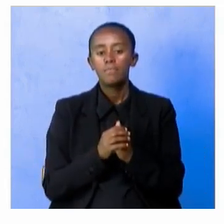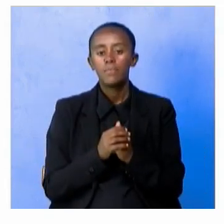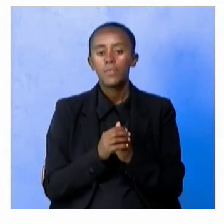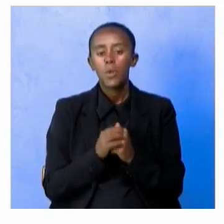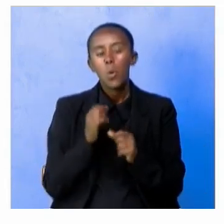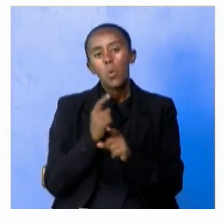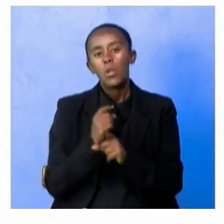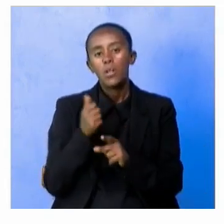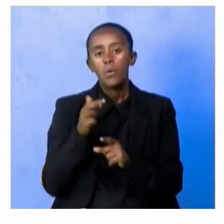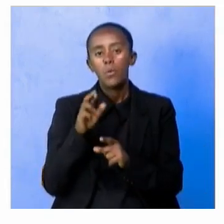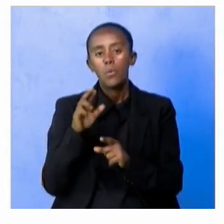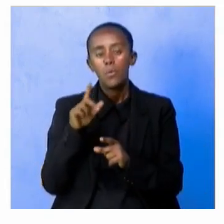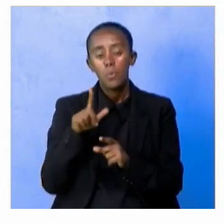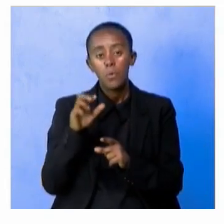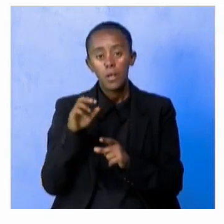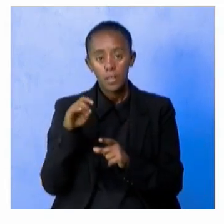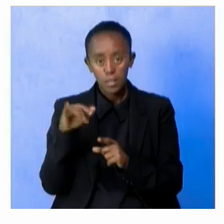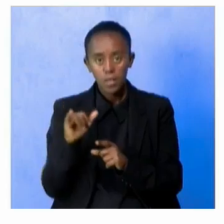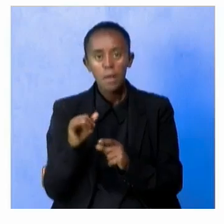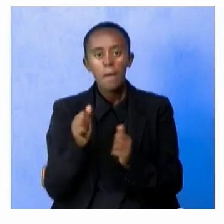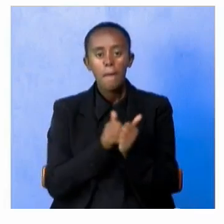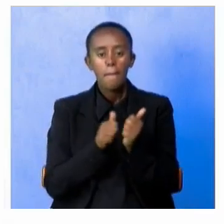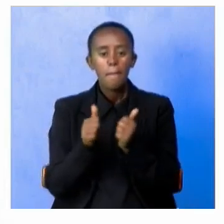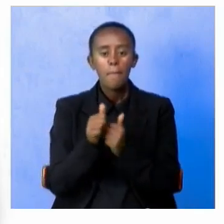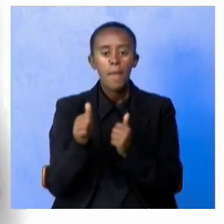already passed